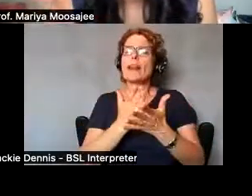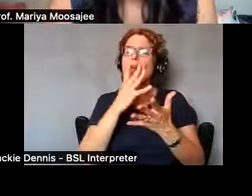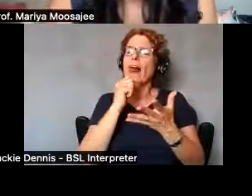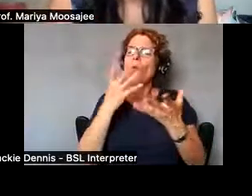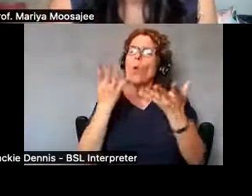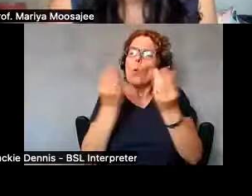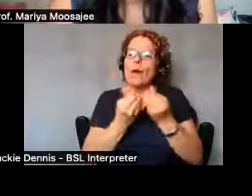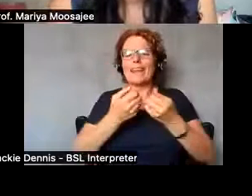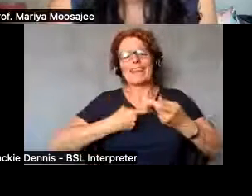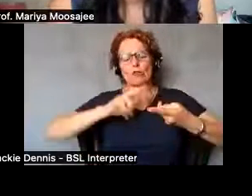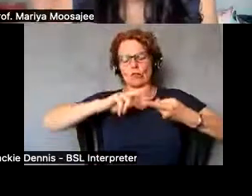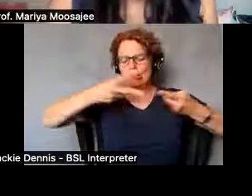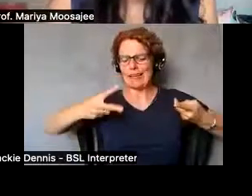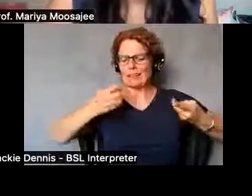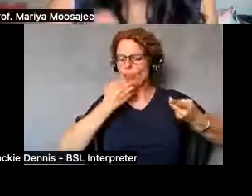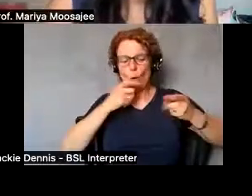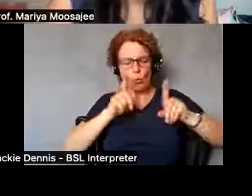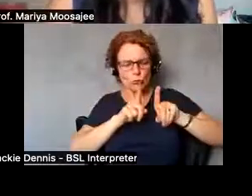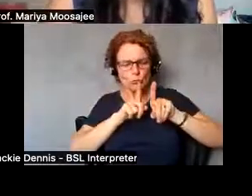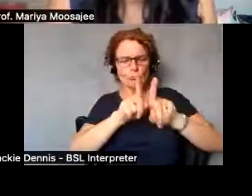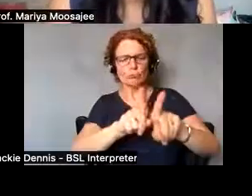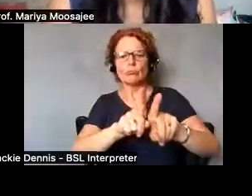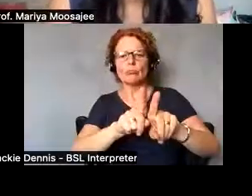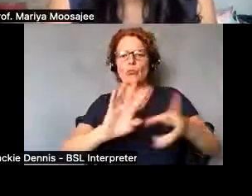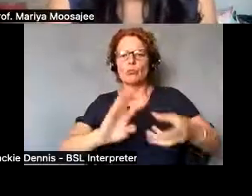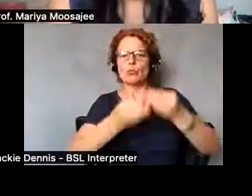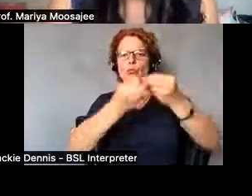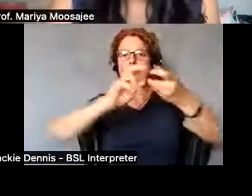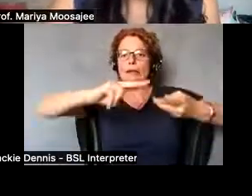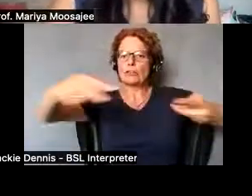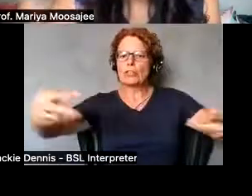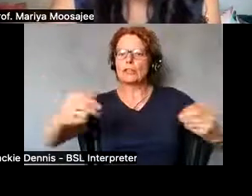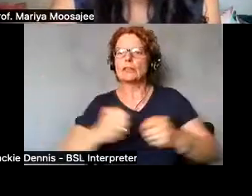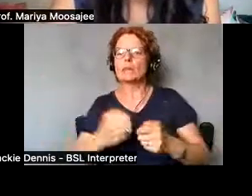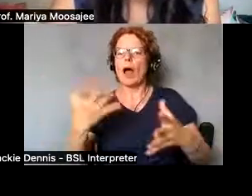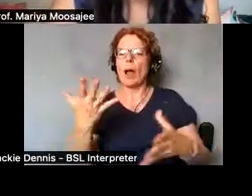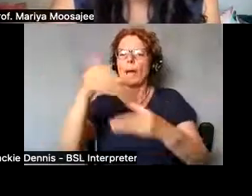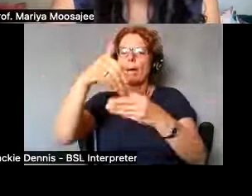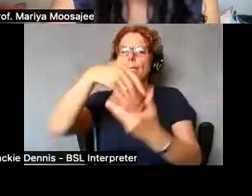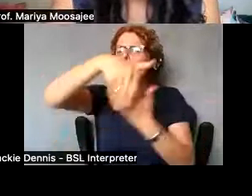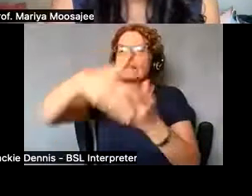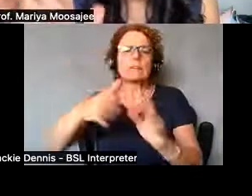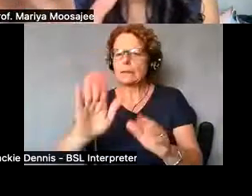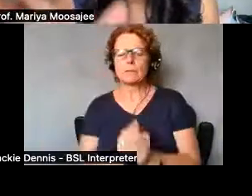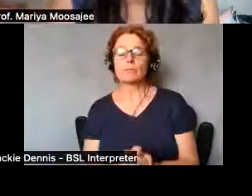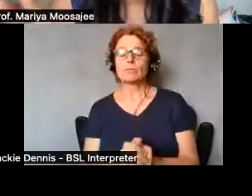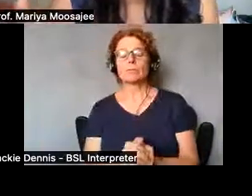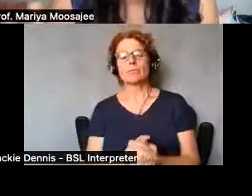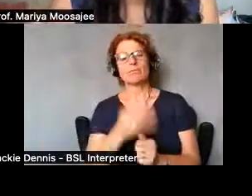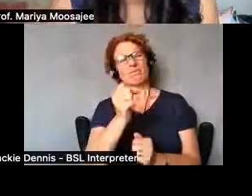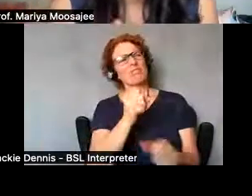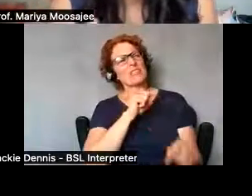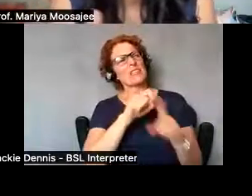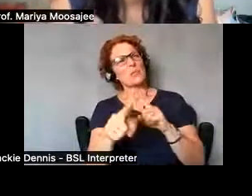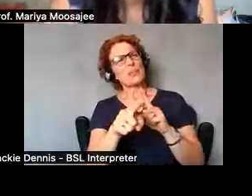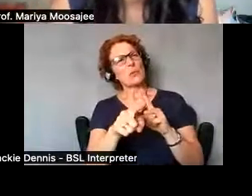alongside our genetic code and they produce the gene. And they've got this special pattern or